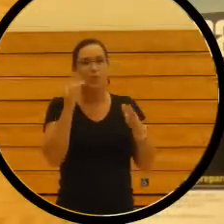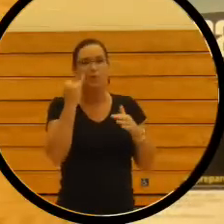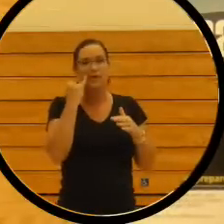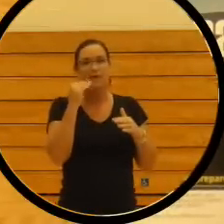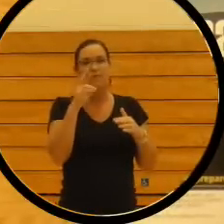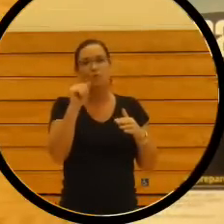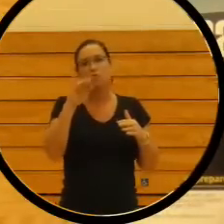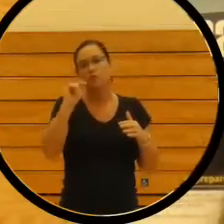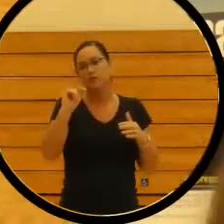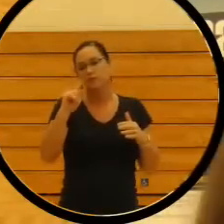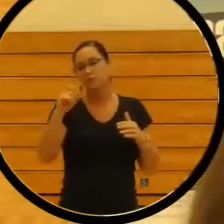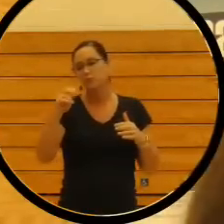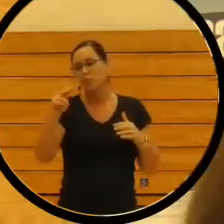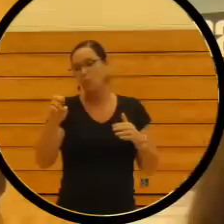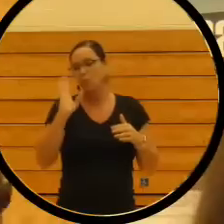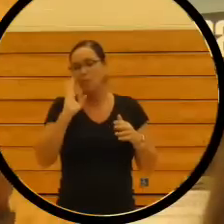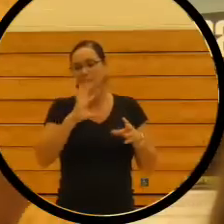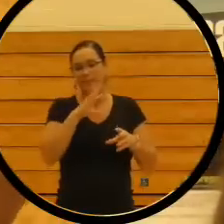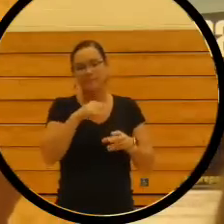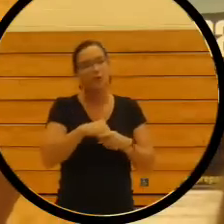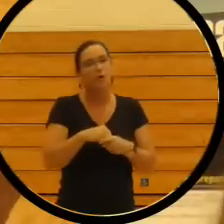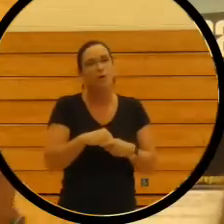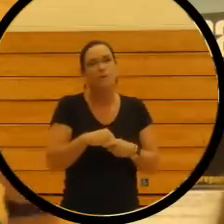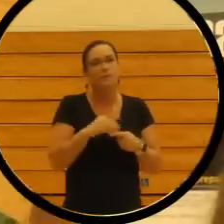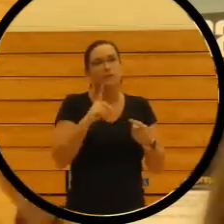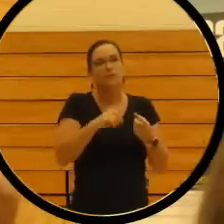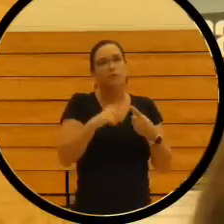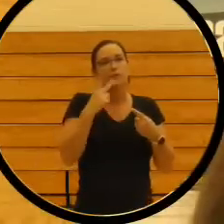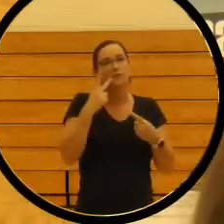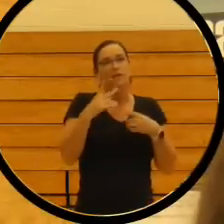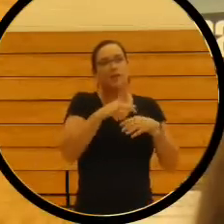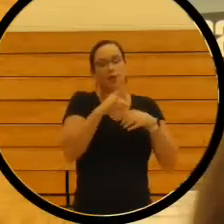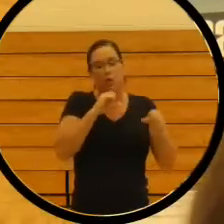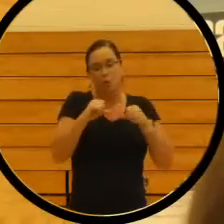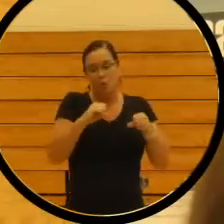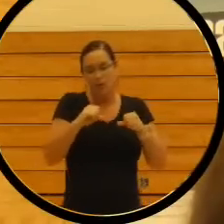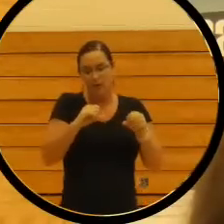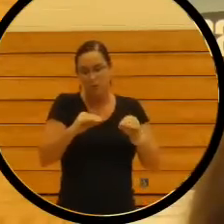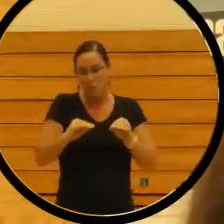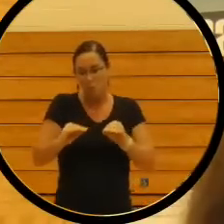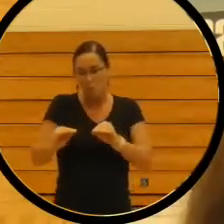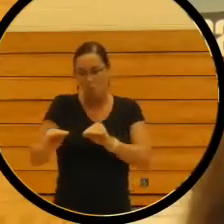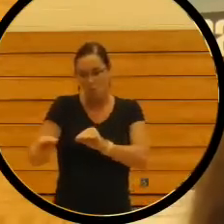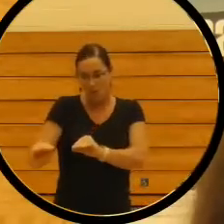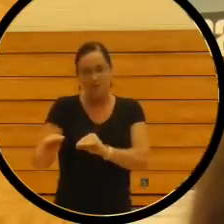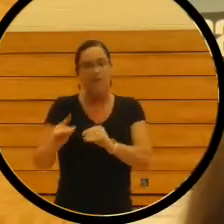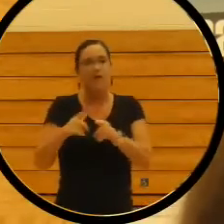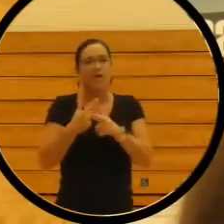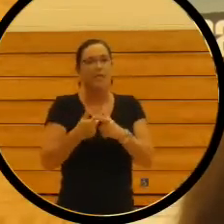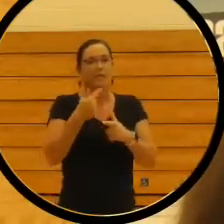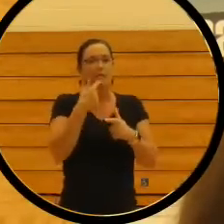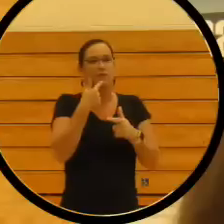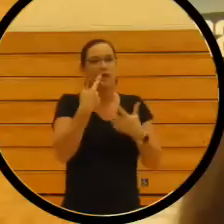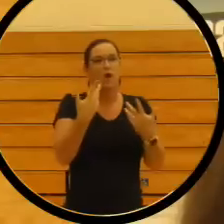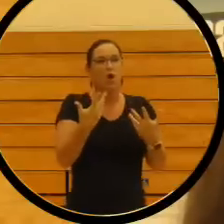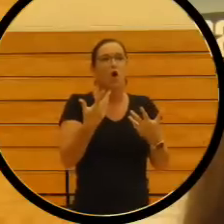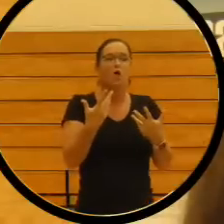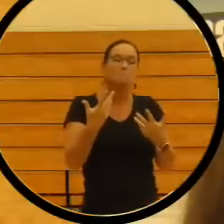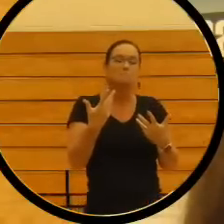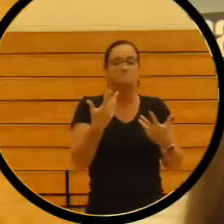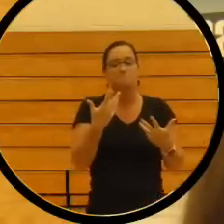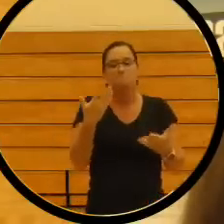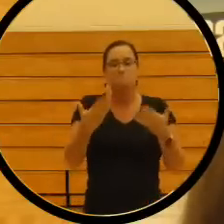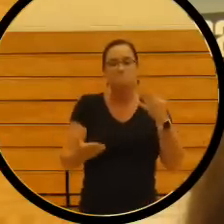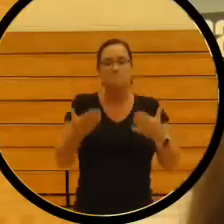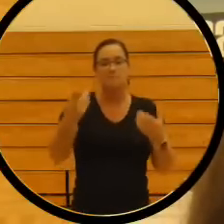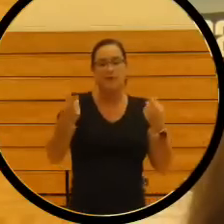rift zones are going to be involved until we see the earthquakes migrate, and then we say, oh, it looks probable, but